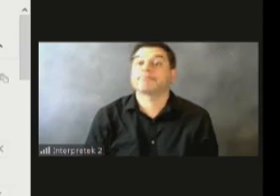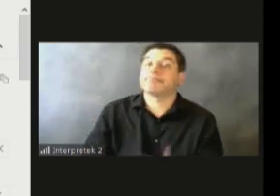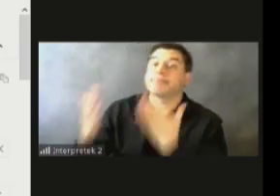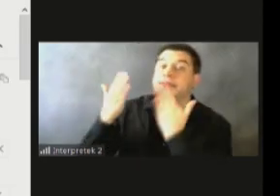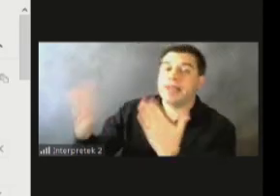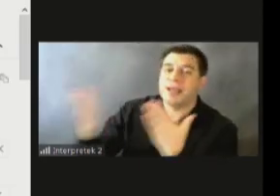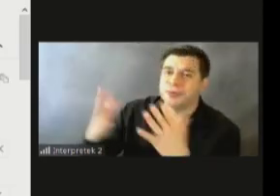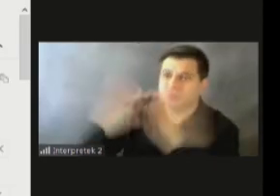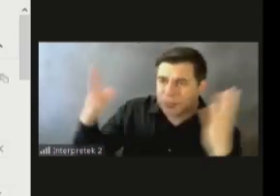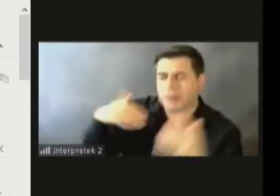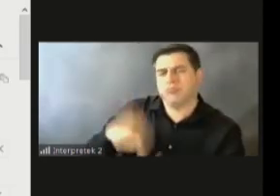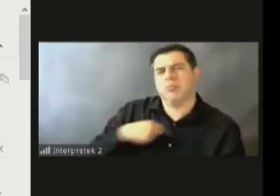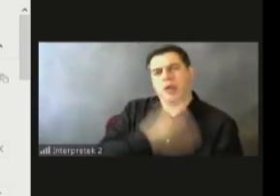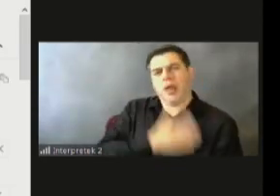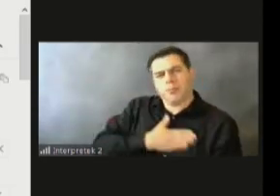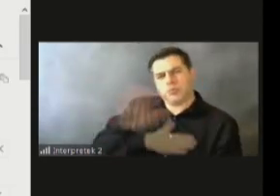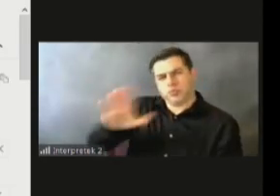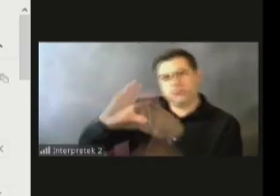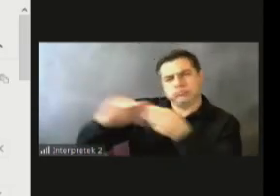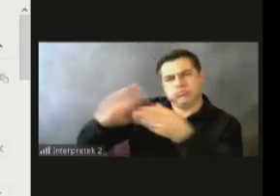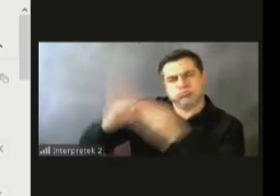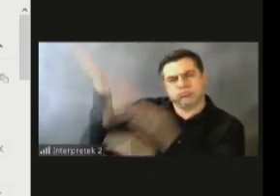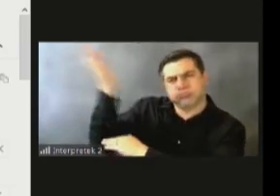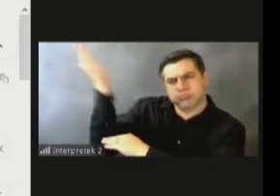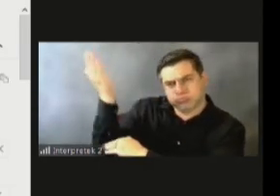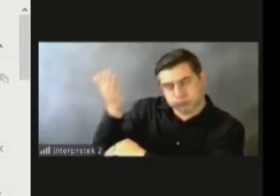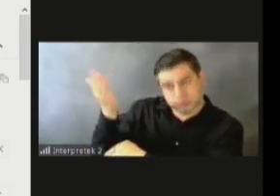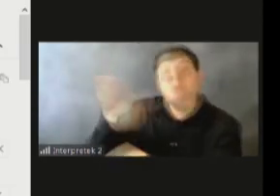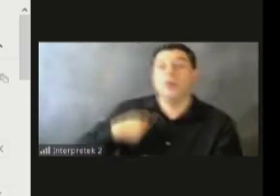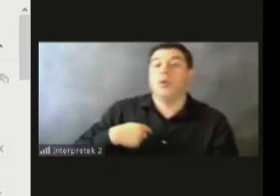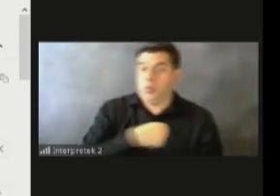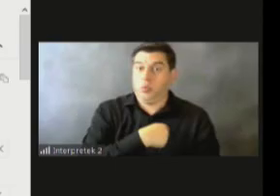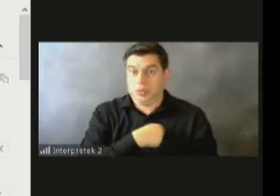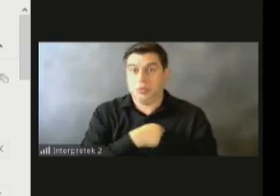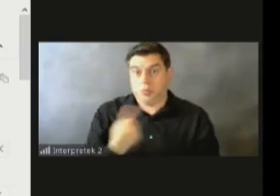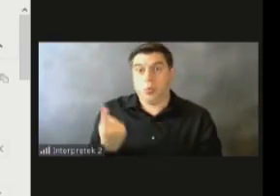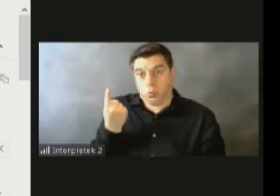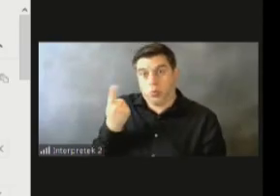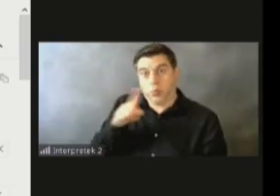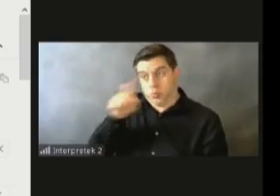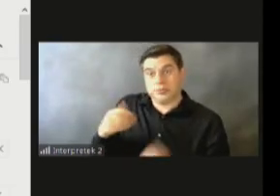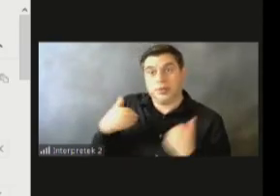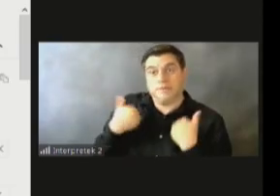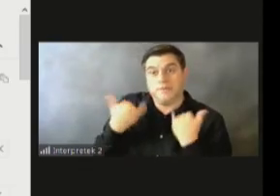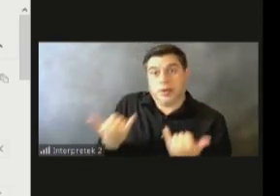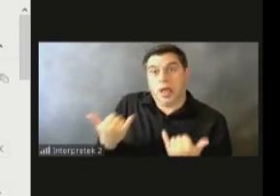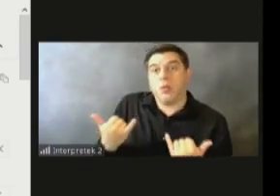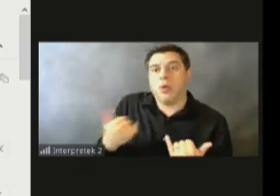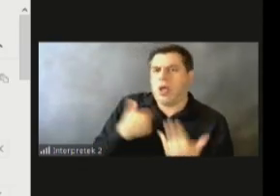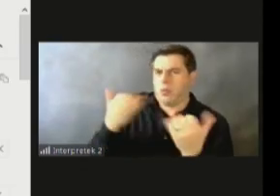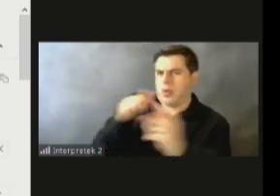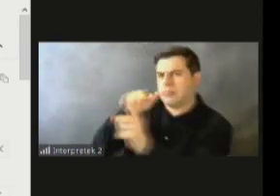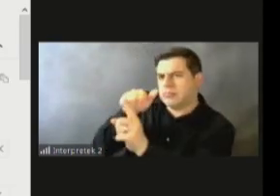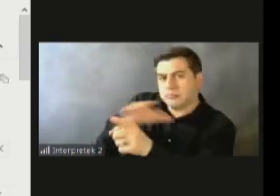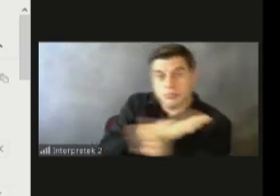presentation. We do have at least one question. I just want to remind the commission and the public that we have a time certain item for